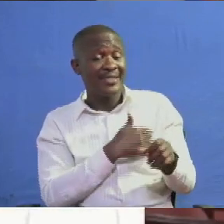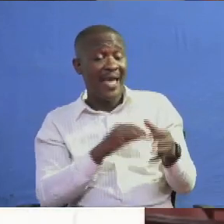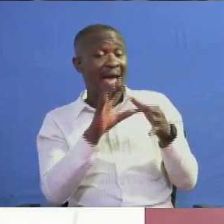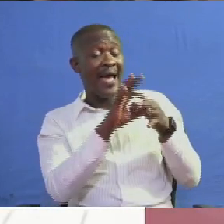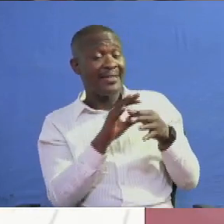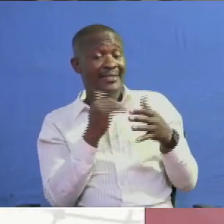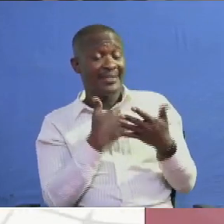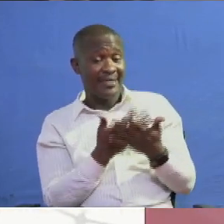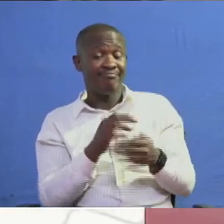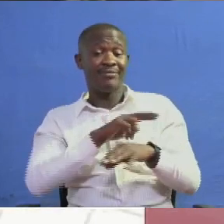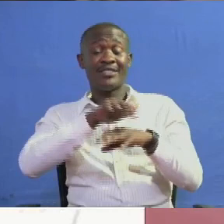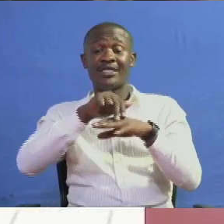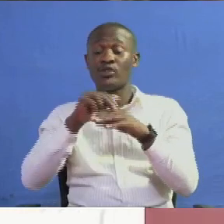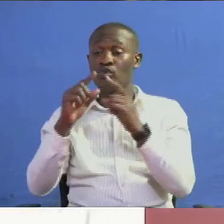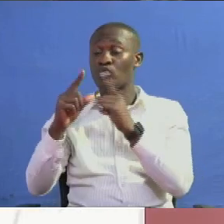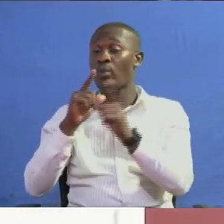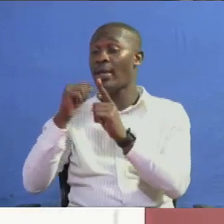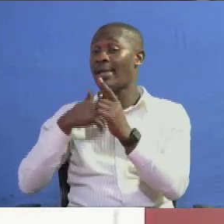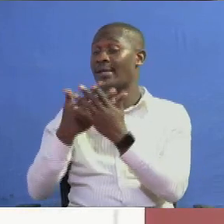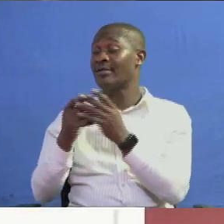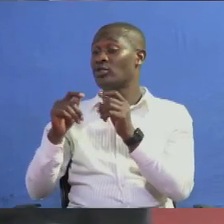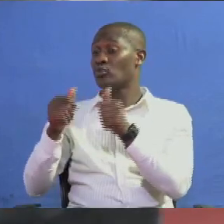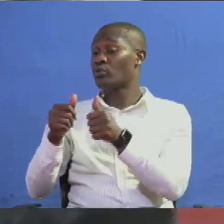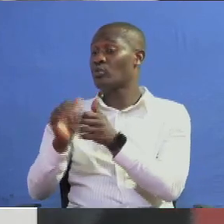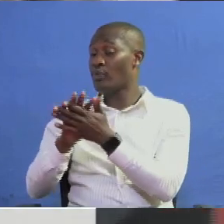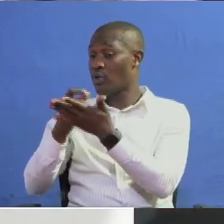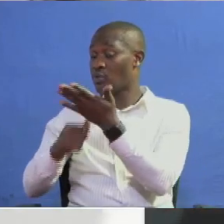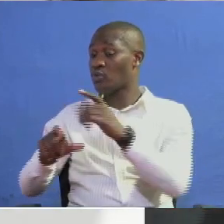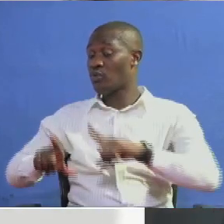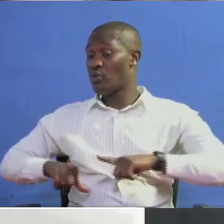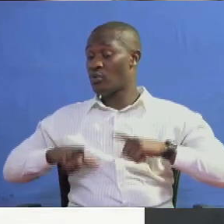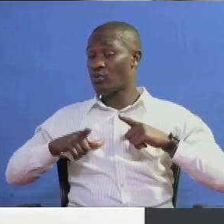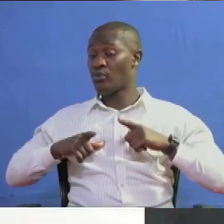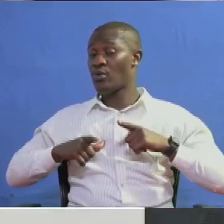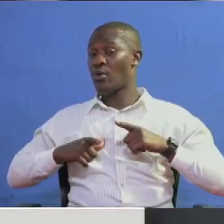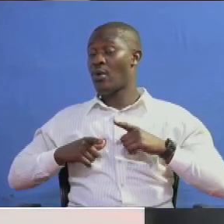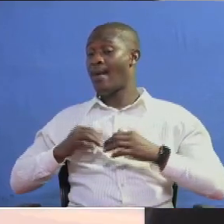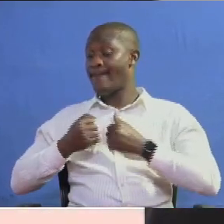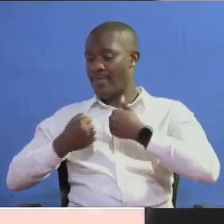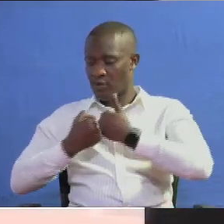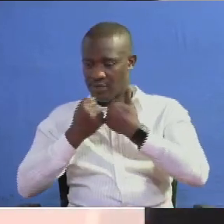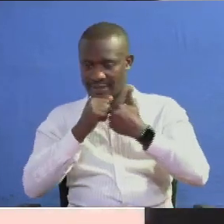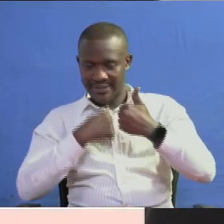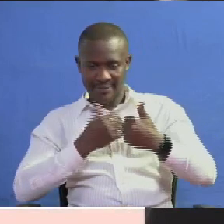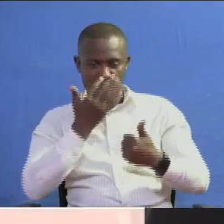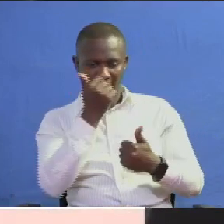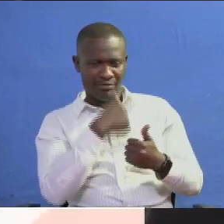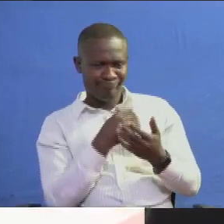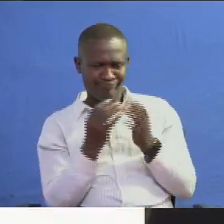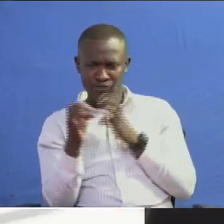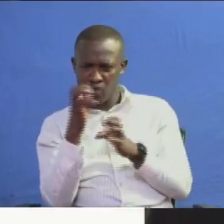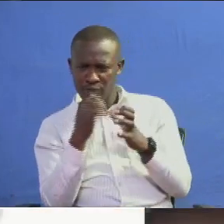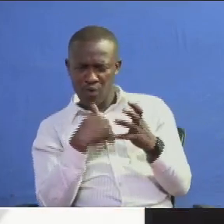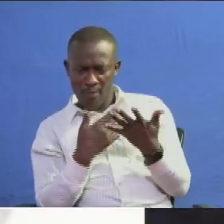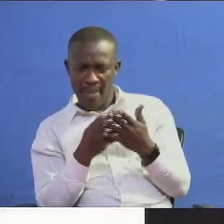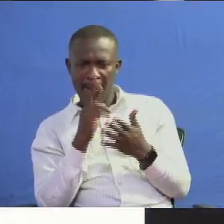demanding that the National Dialogue Committee addresses the cost of living definitively. The coalition has also demanded for explanation on the